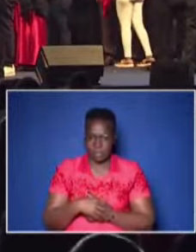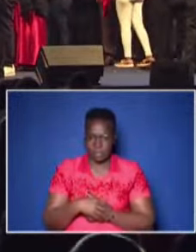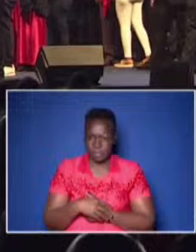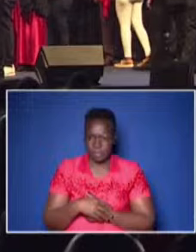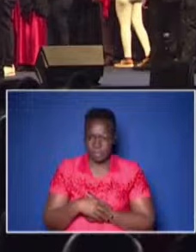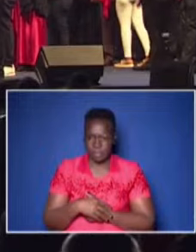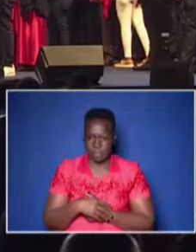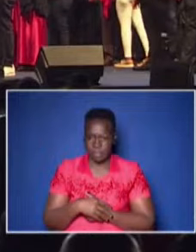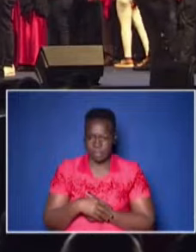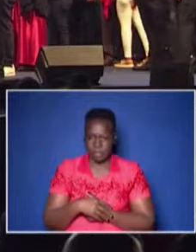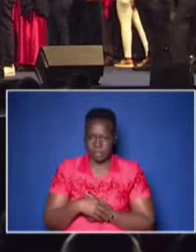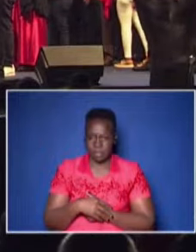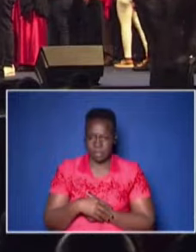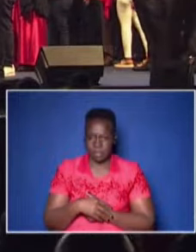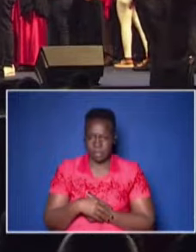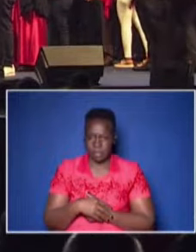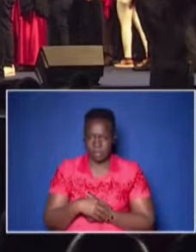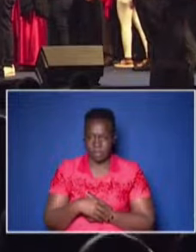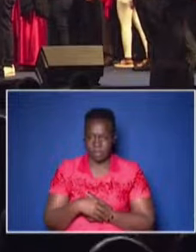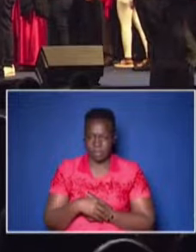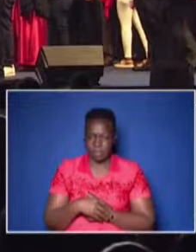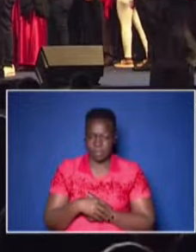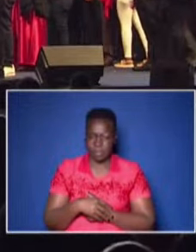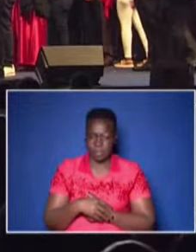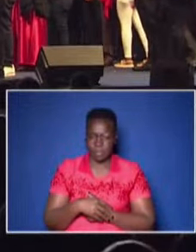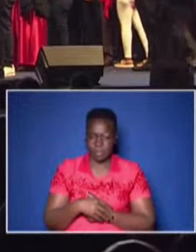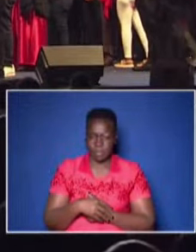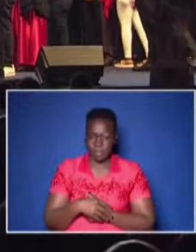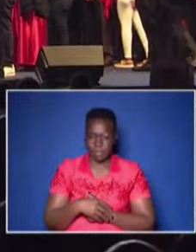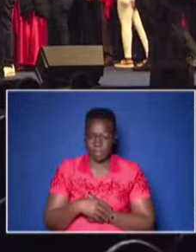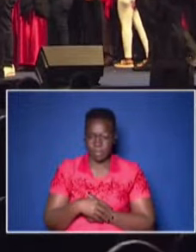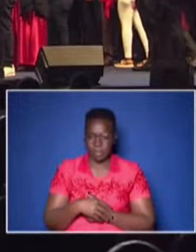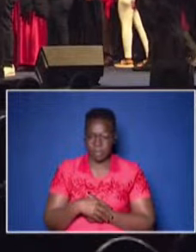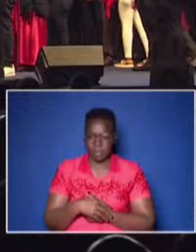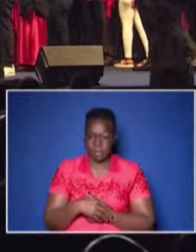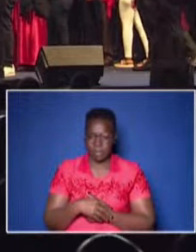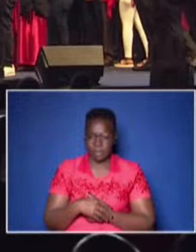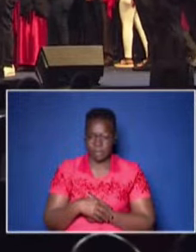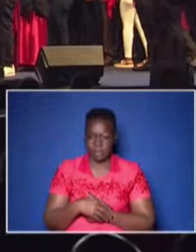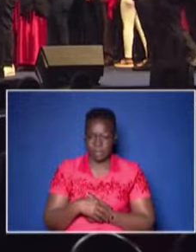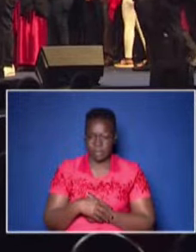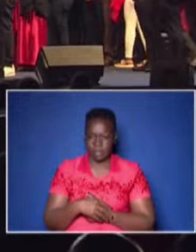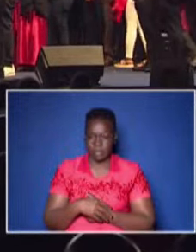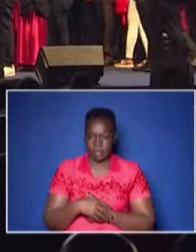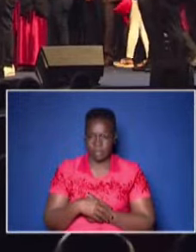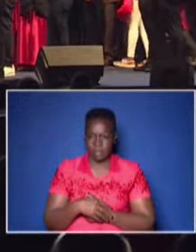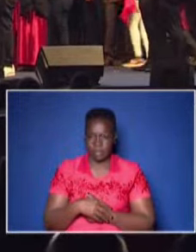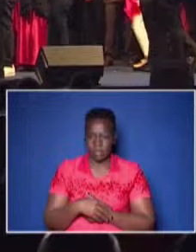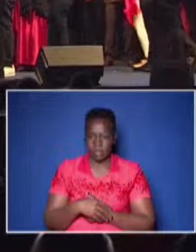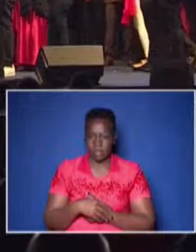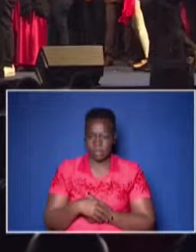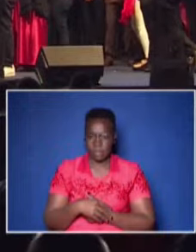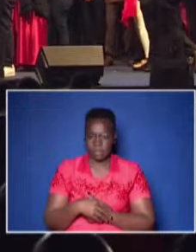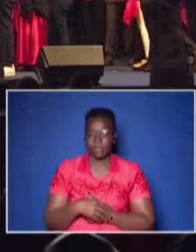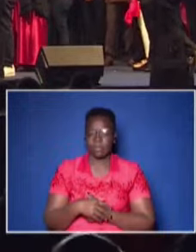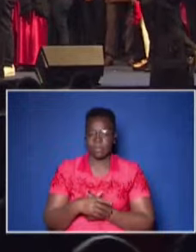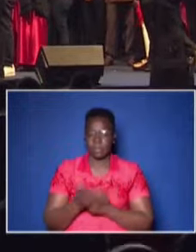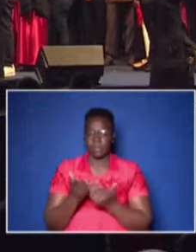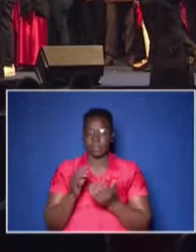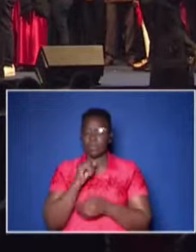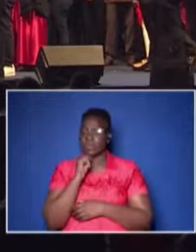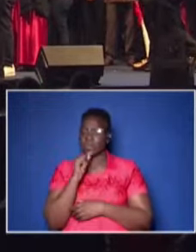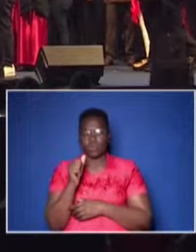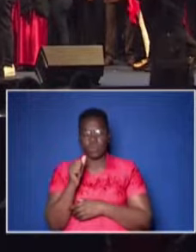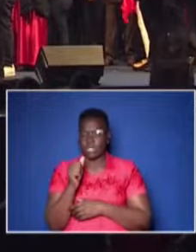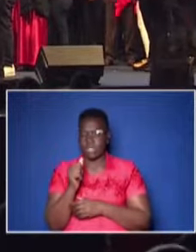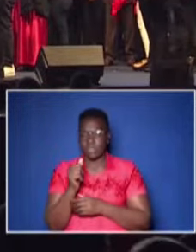Heaven it's not by eloquent not by talent that God's